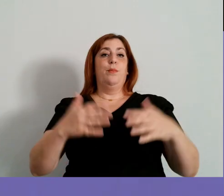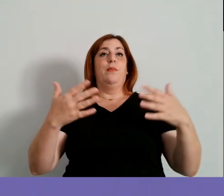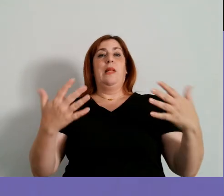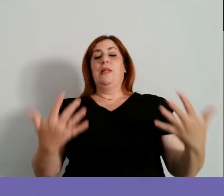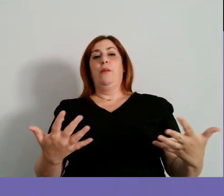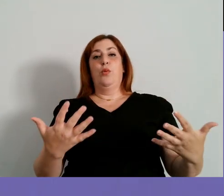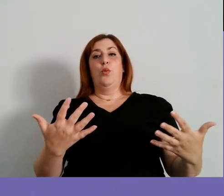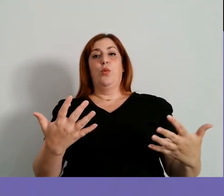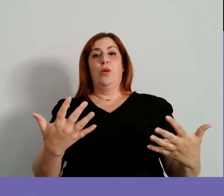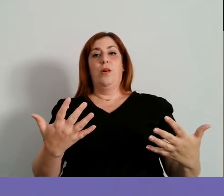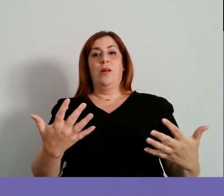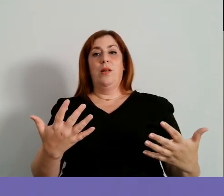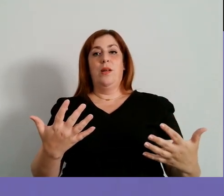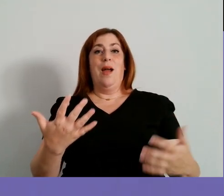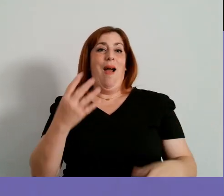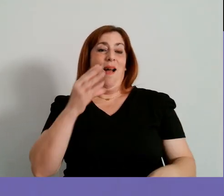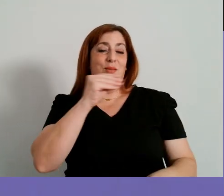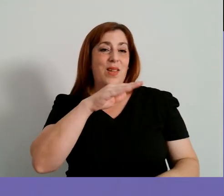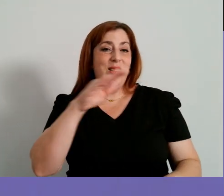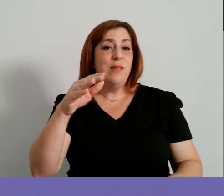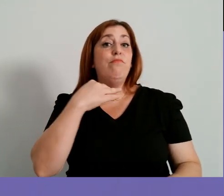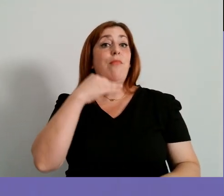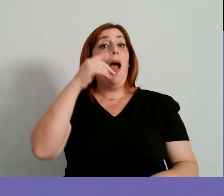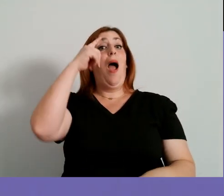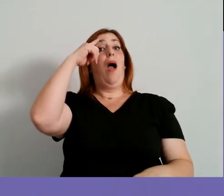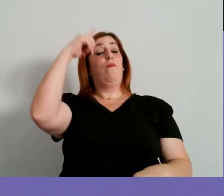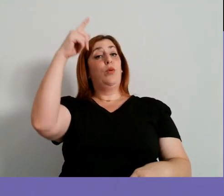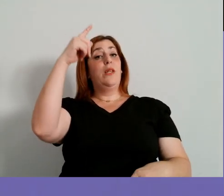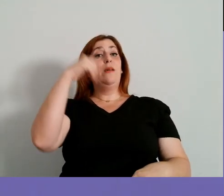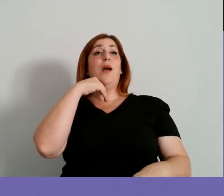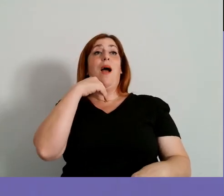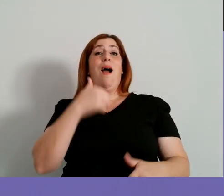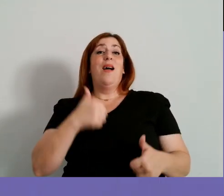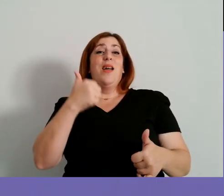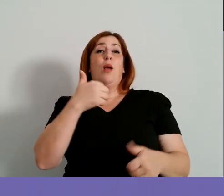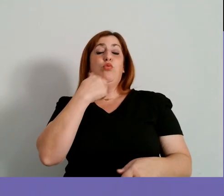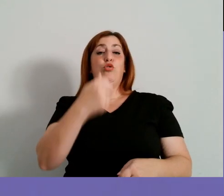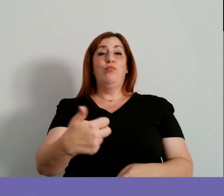or you shouldn't film near a window because then people can find out where you are,